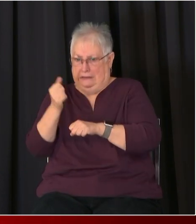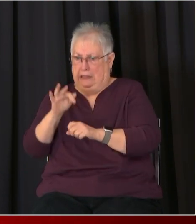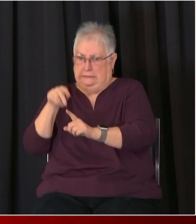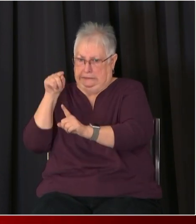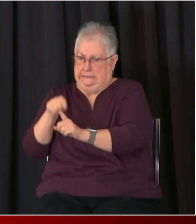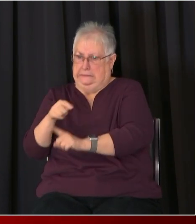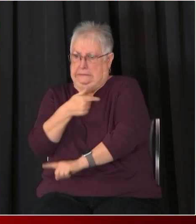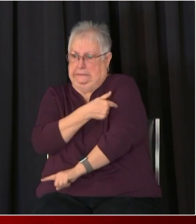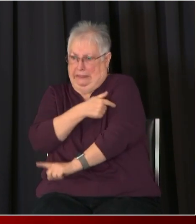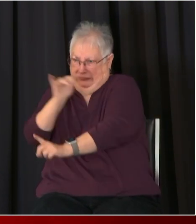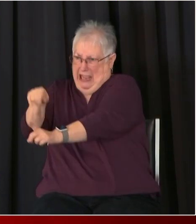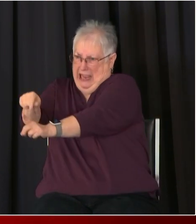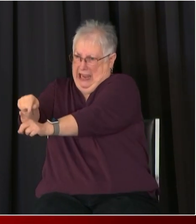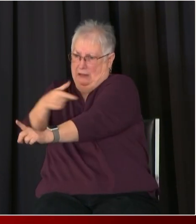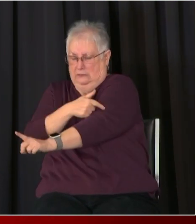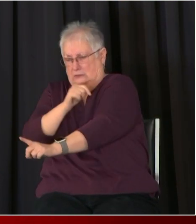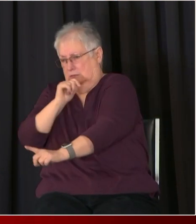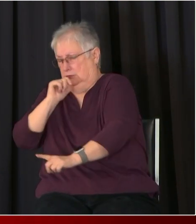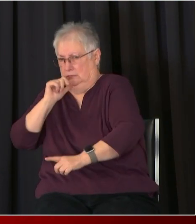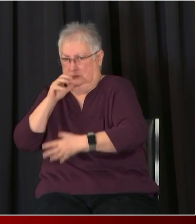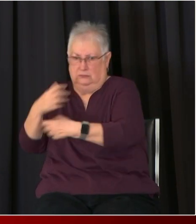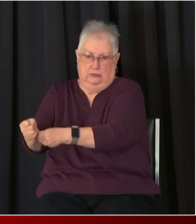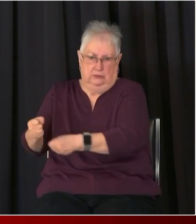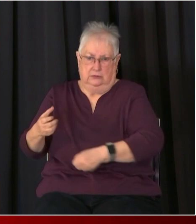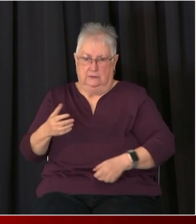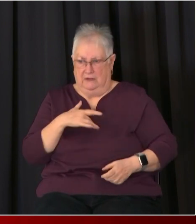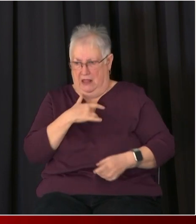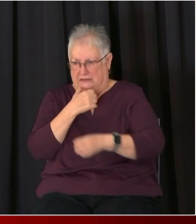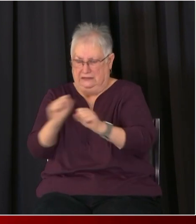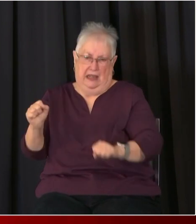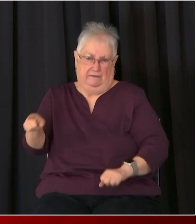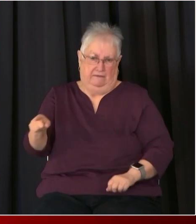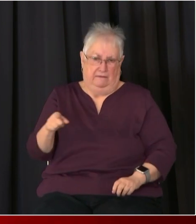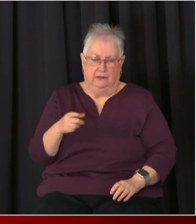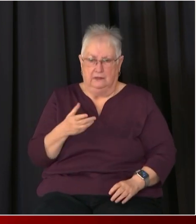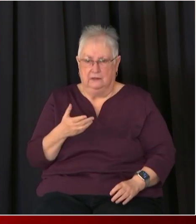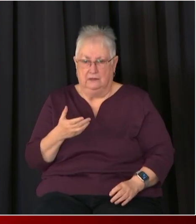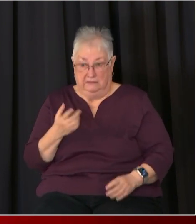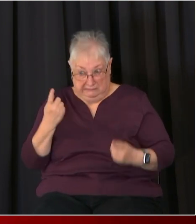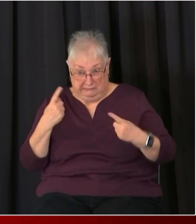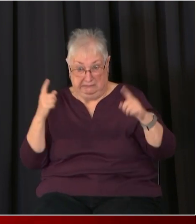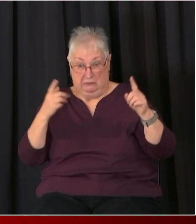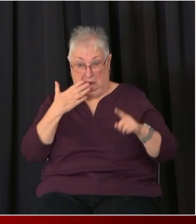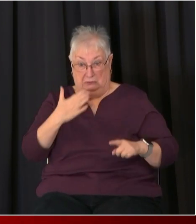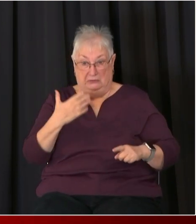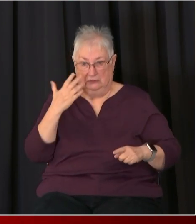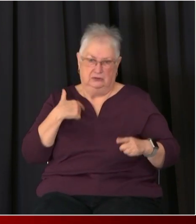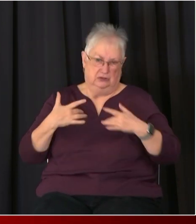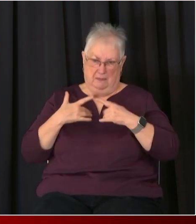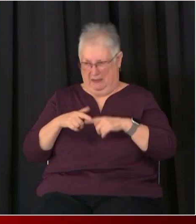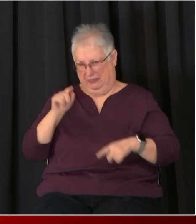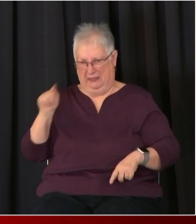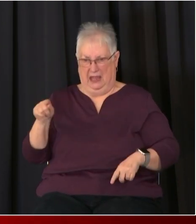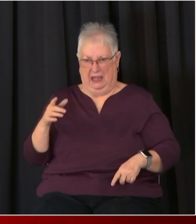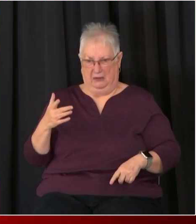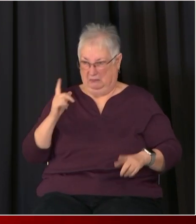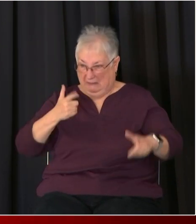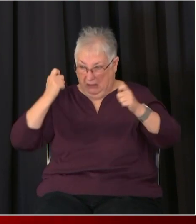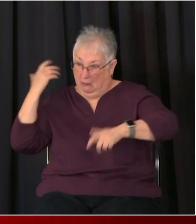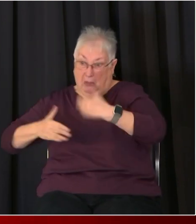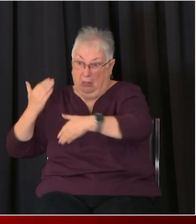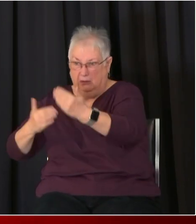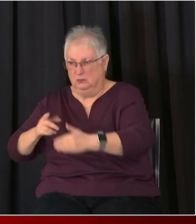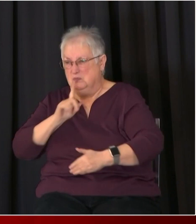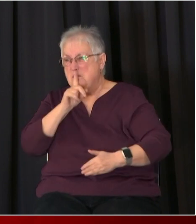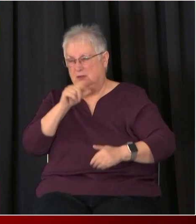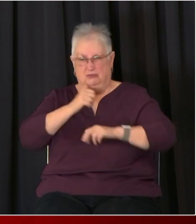because I'm concerned that it may not be safe, if it's not effective, if I'm concerned about the speed in which it's been made, so that we